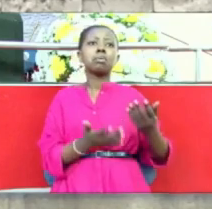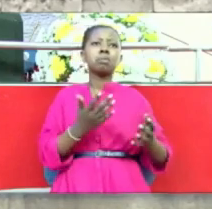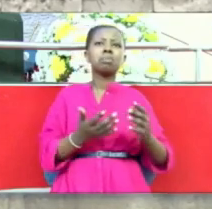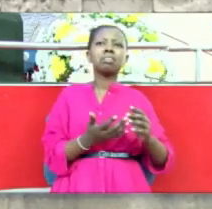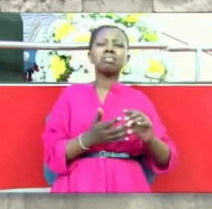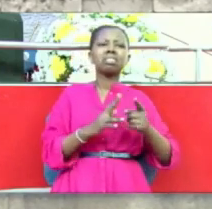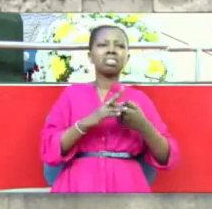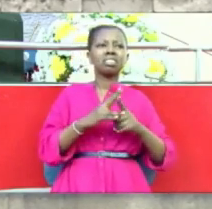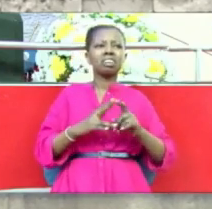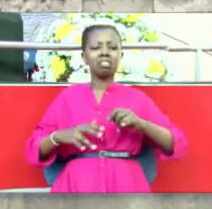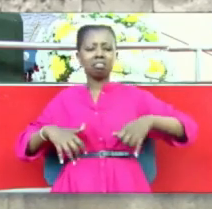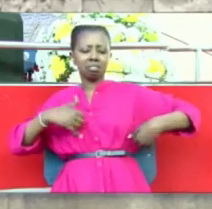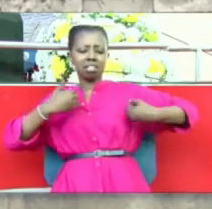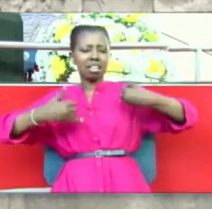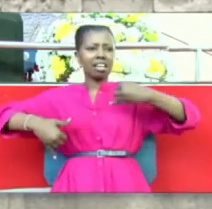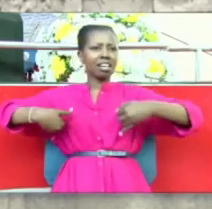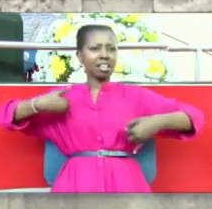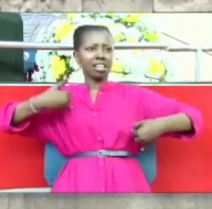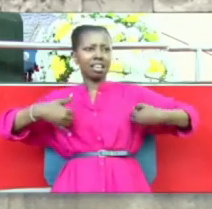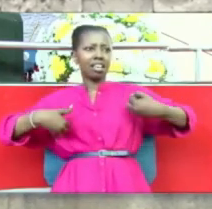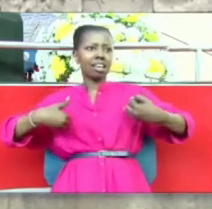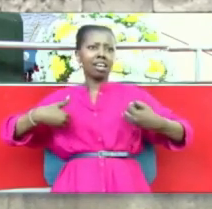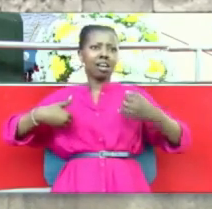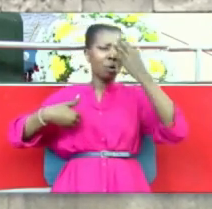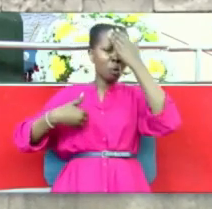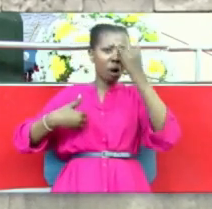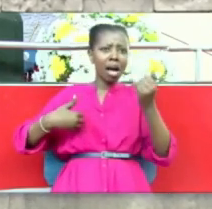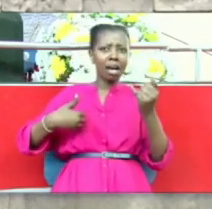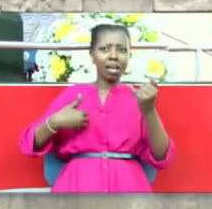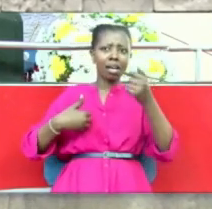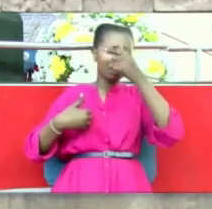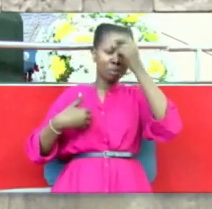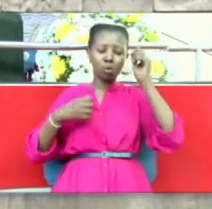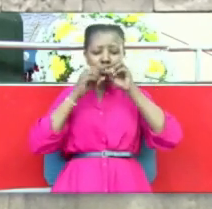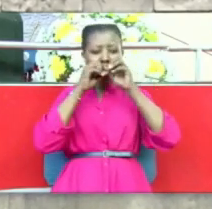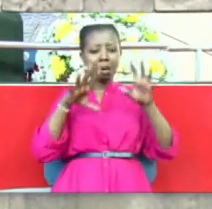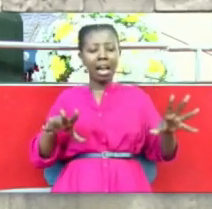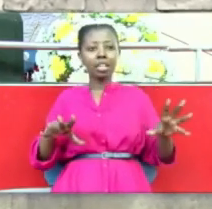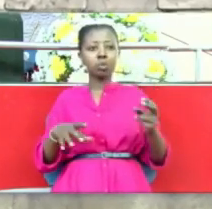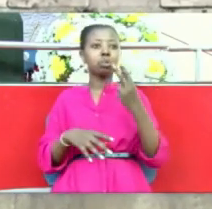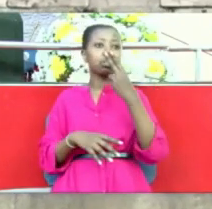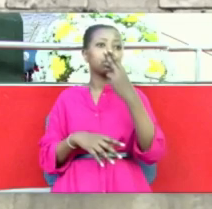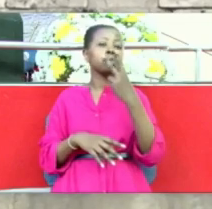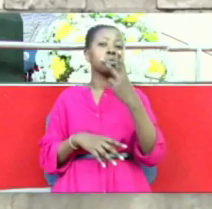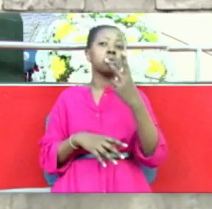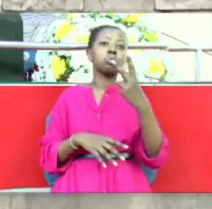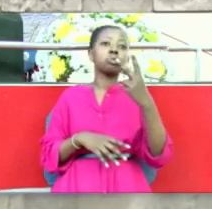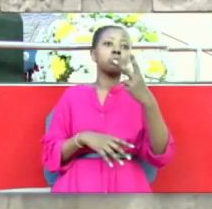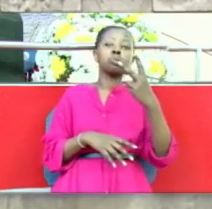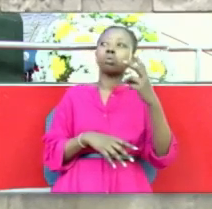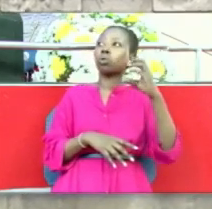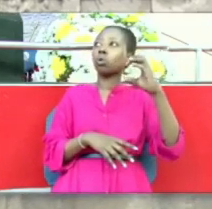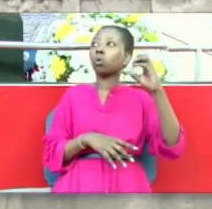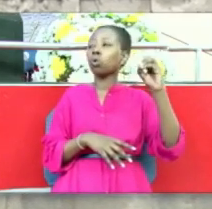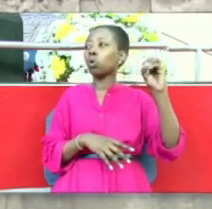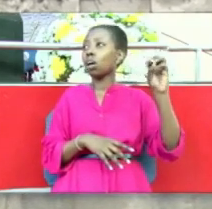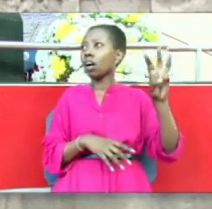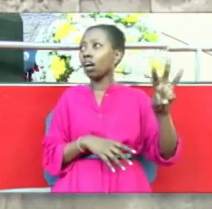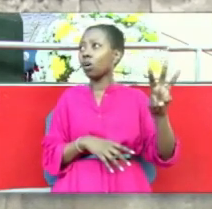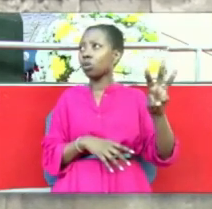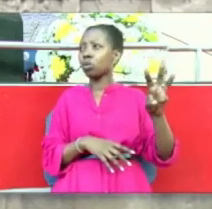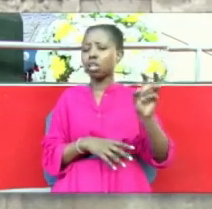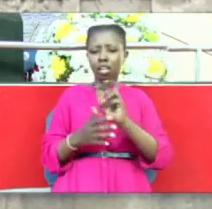na kamejaja kwa sababu kamebarikiwa na ng'ombe 5. And you know, if you read the story, Abraham ndiye